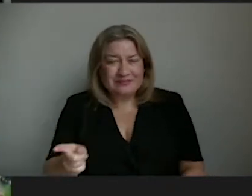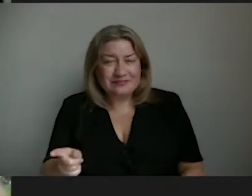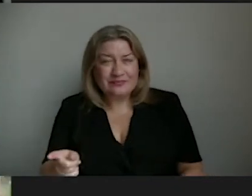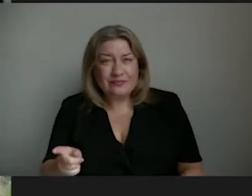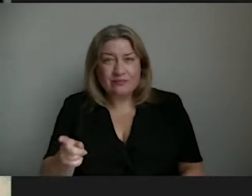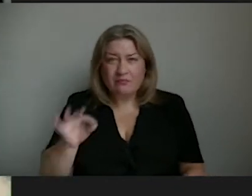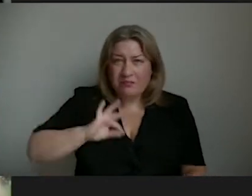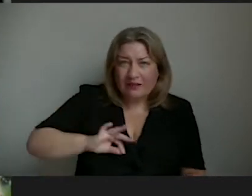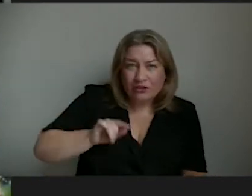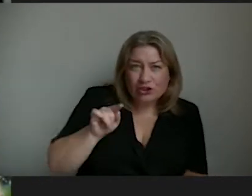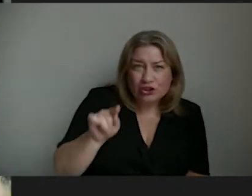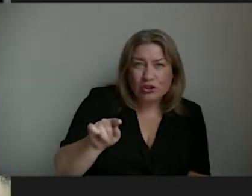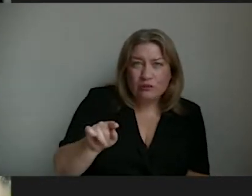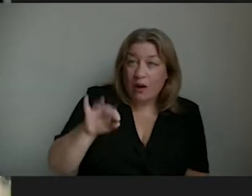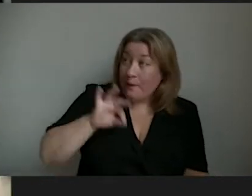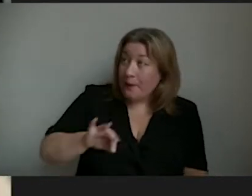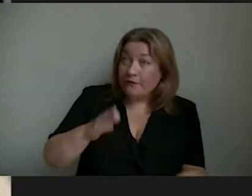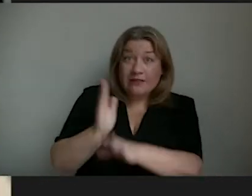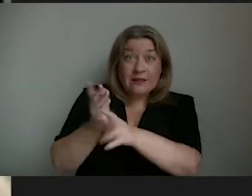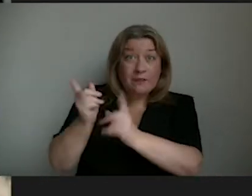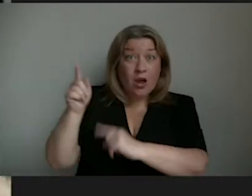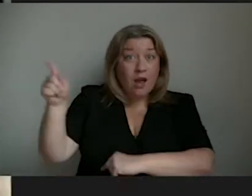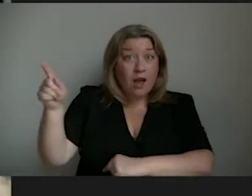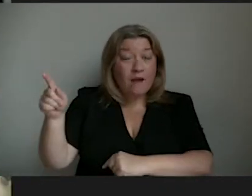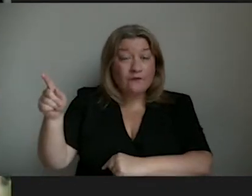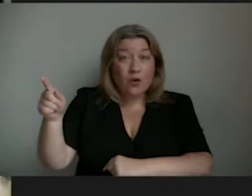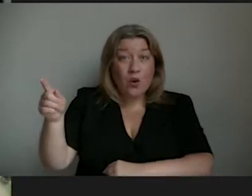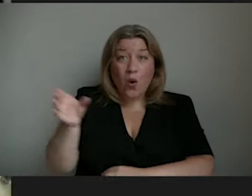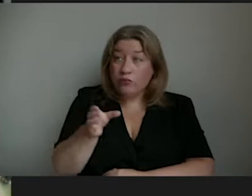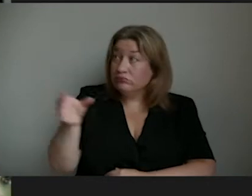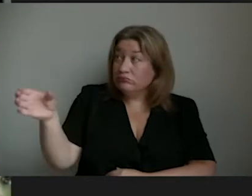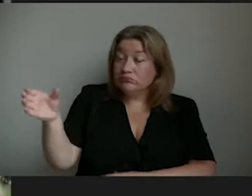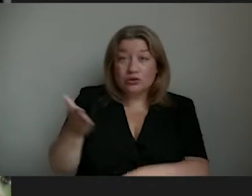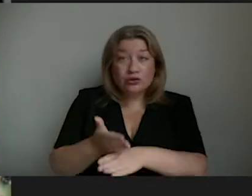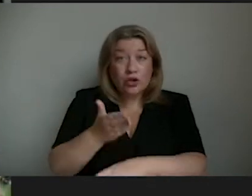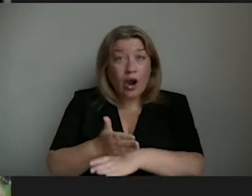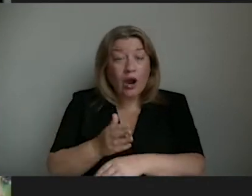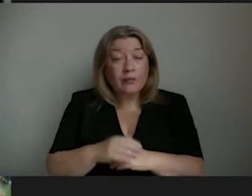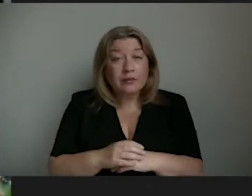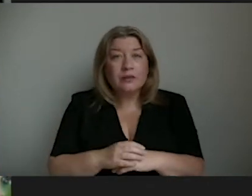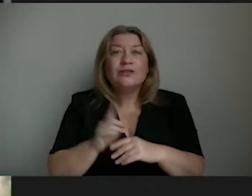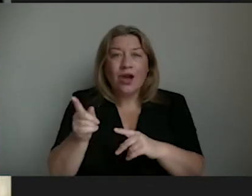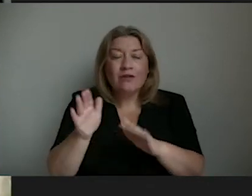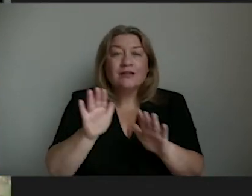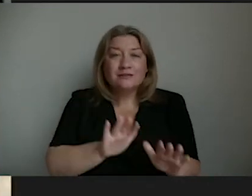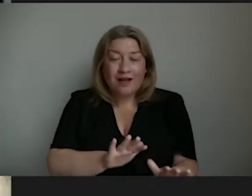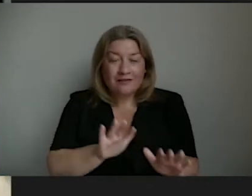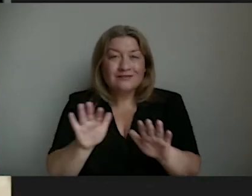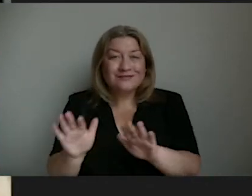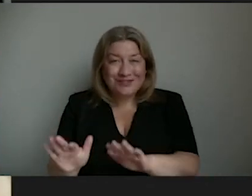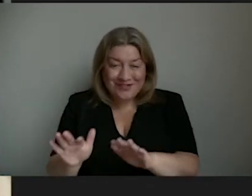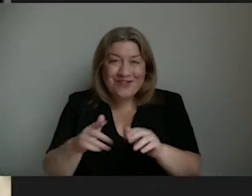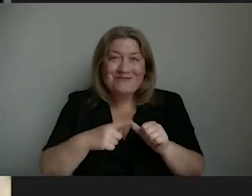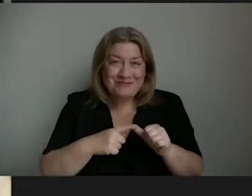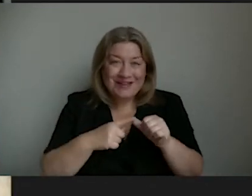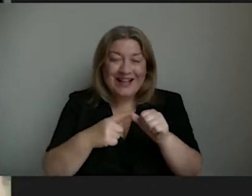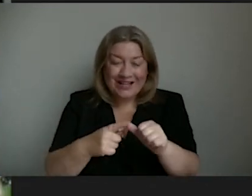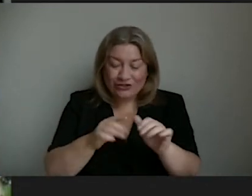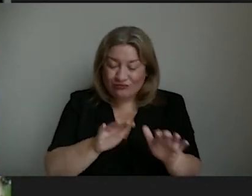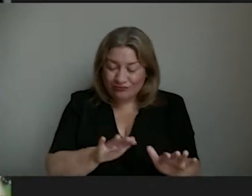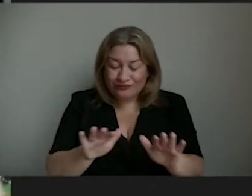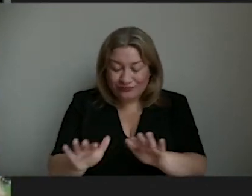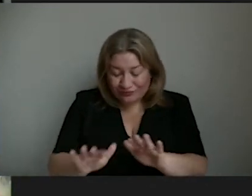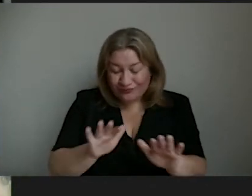going to benefit you, and how it's going to benefit the employer to take you on. So definitely take your time over